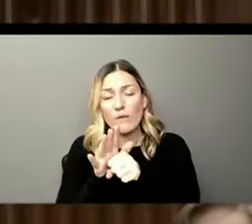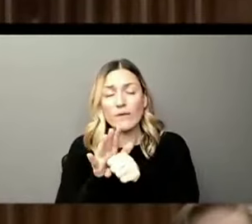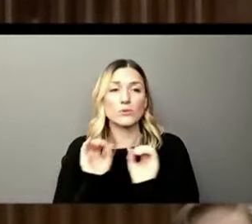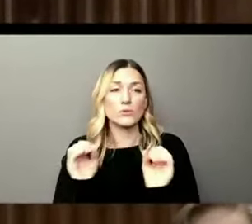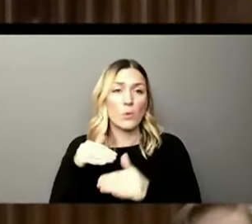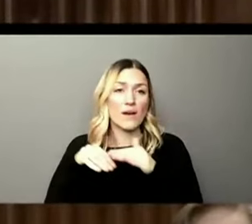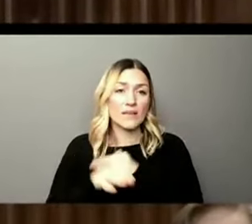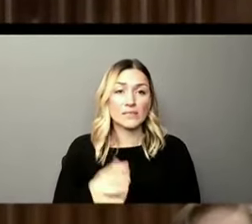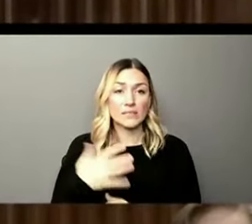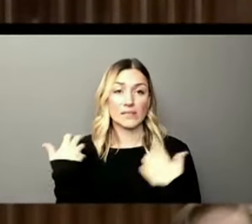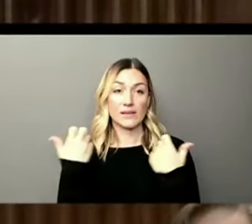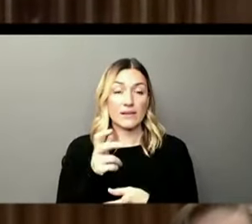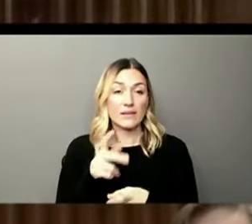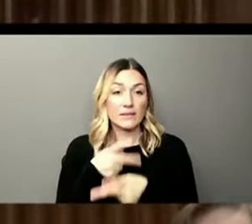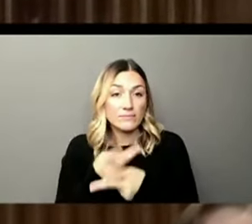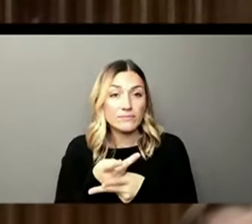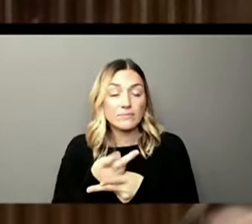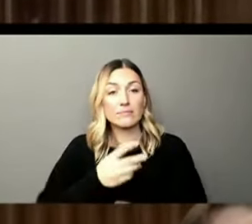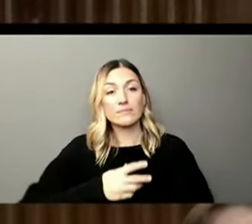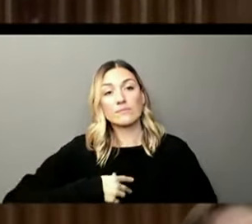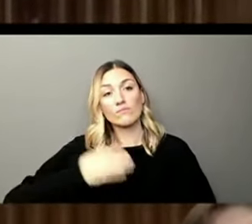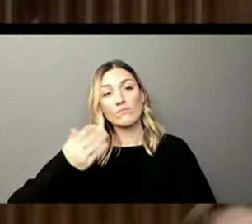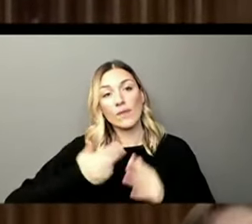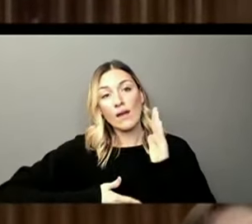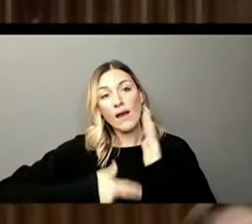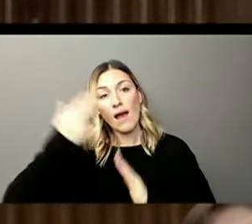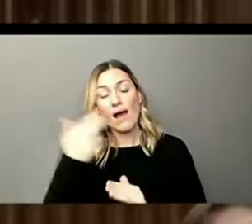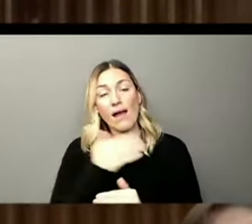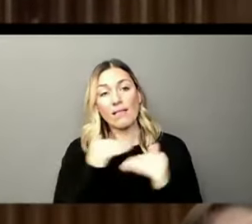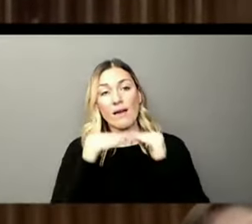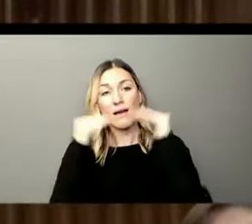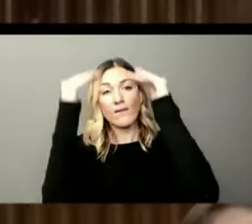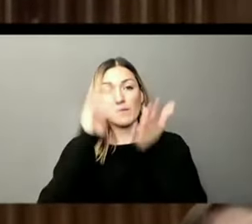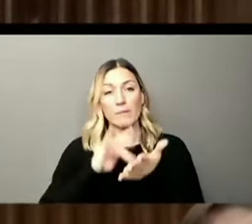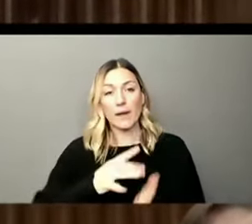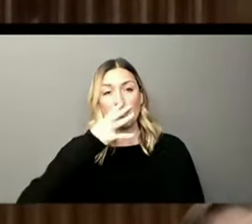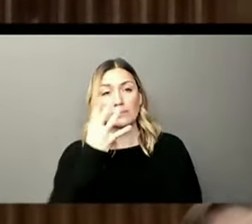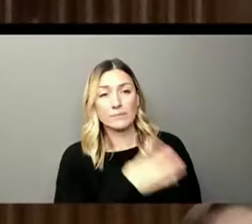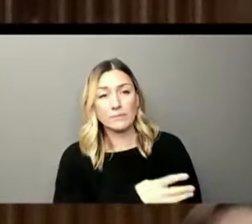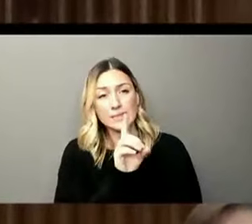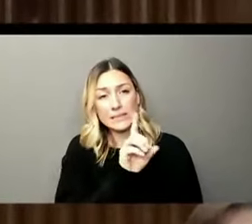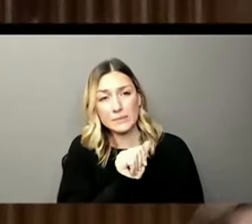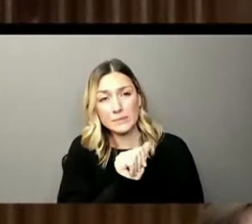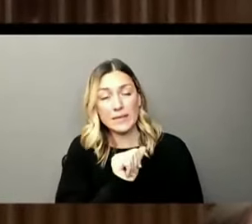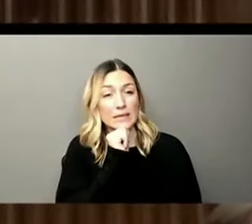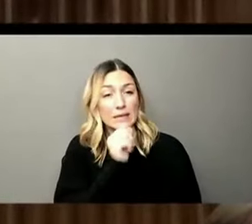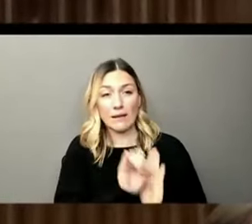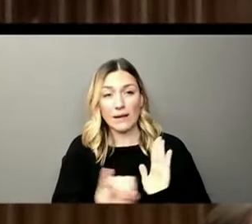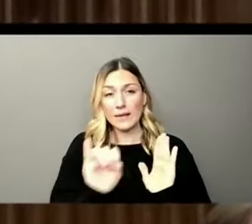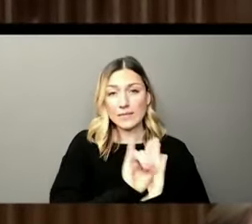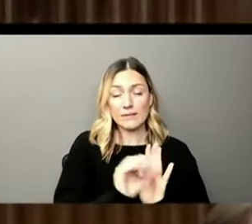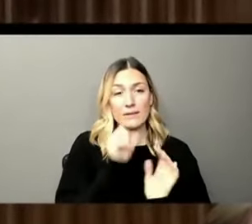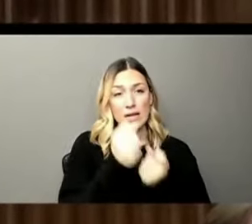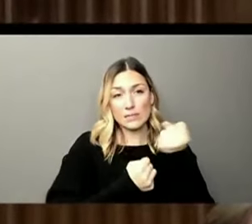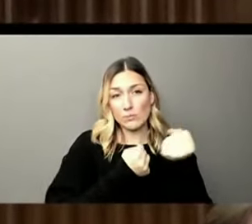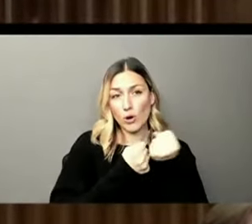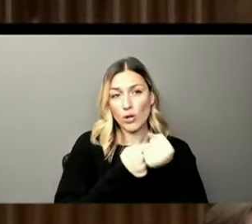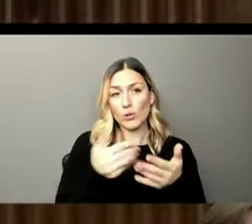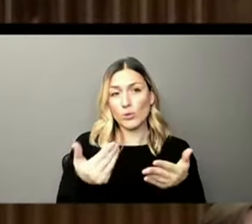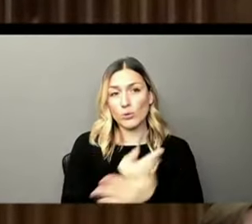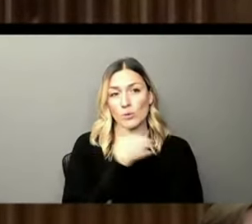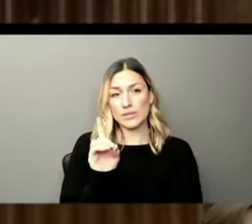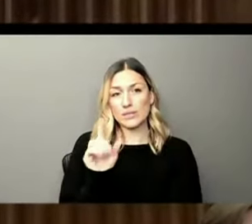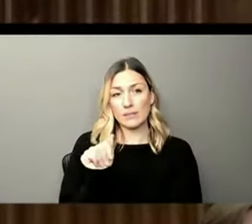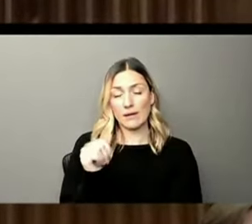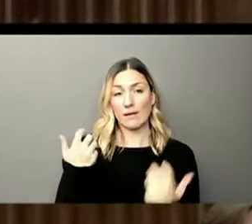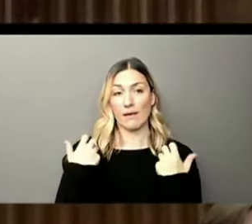likely experiencing the greatest levels of disability and medical neglect and largely remain unidentified or unsupported with their new disabilities by the